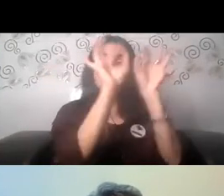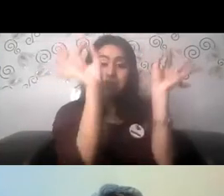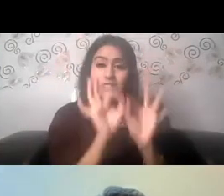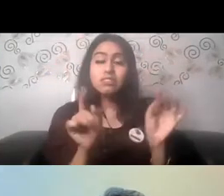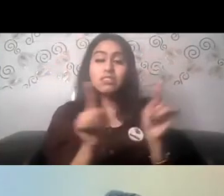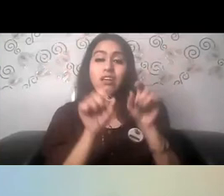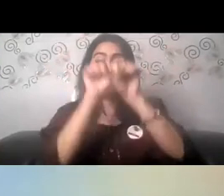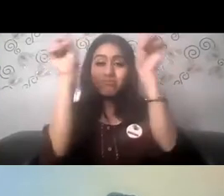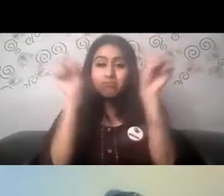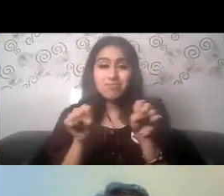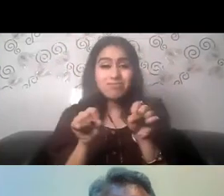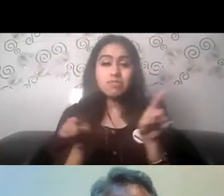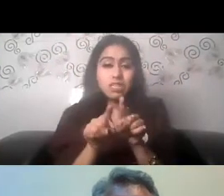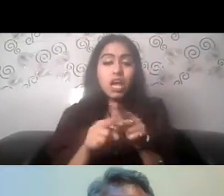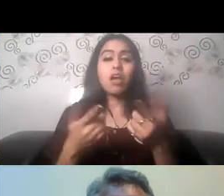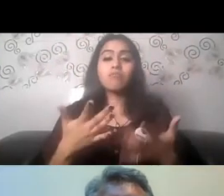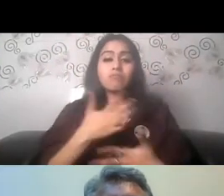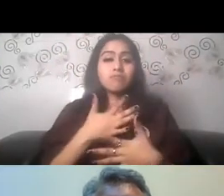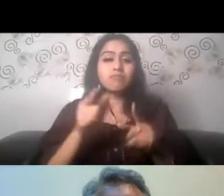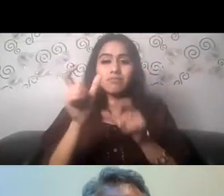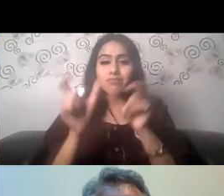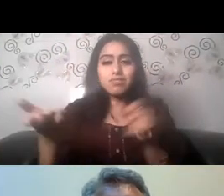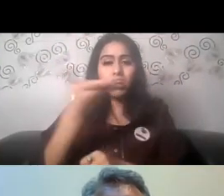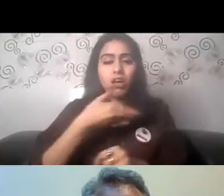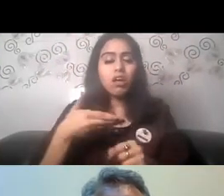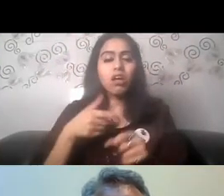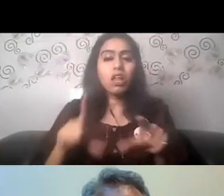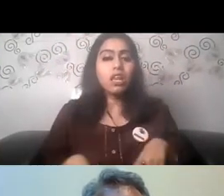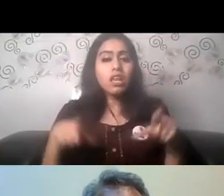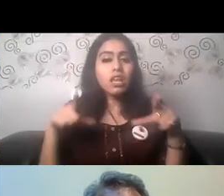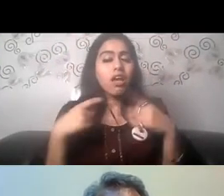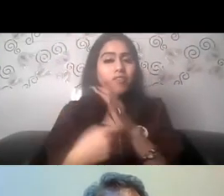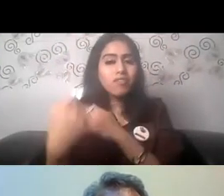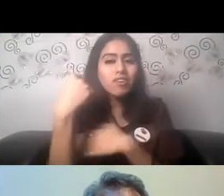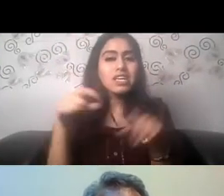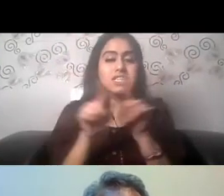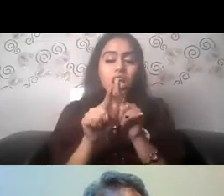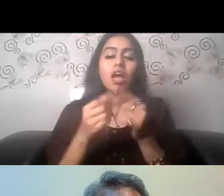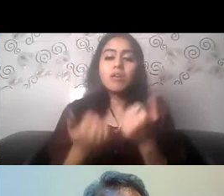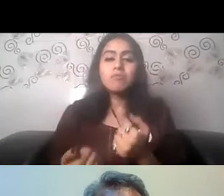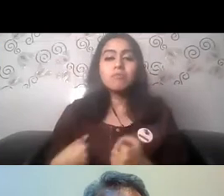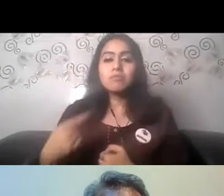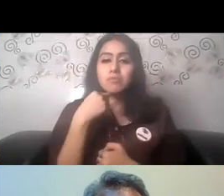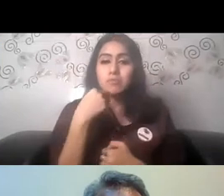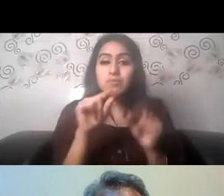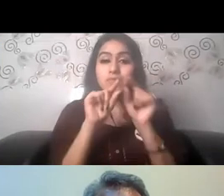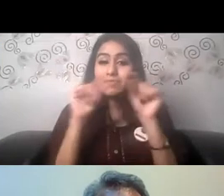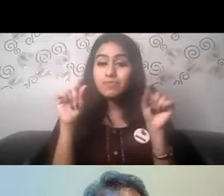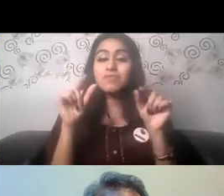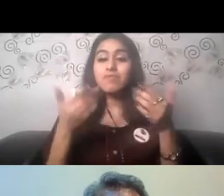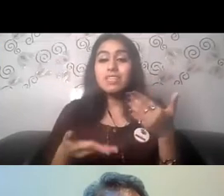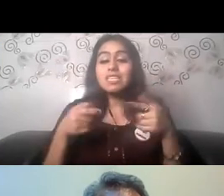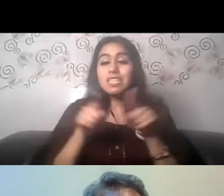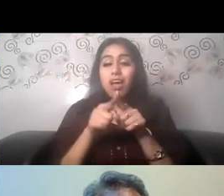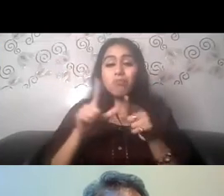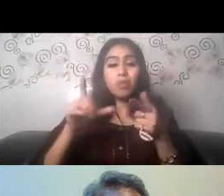about taking a human rights perspective. And that's what I would absolutely say, that, for too long,